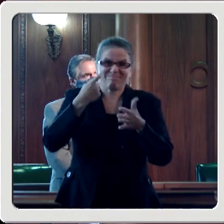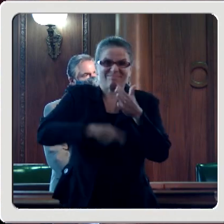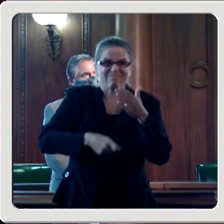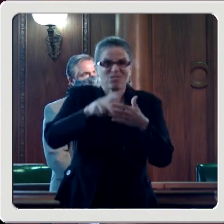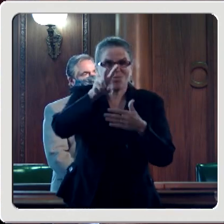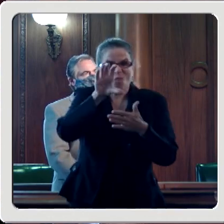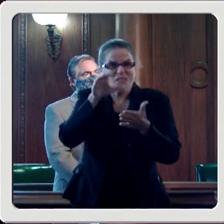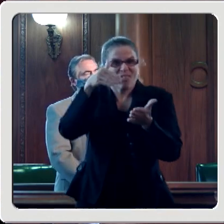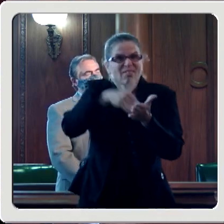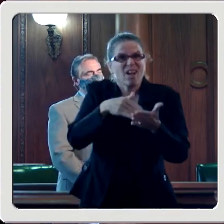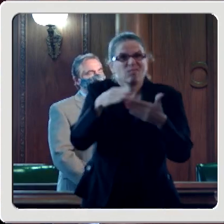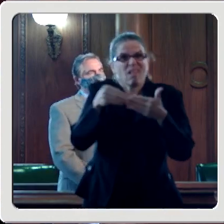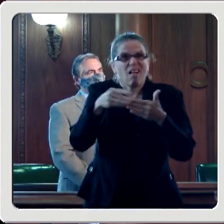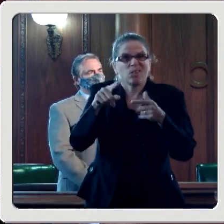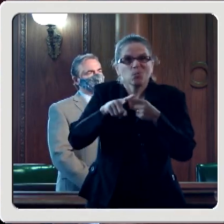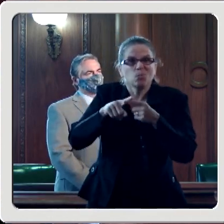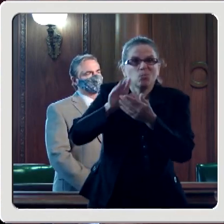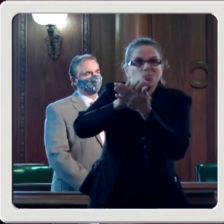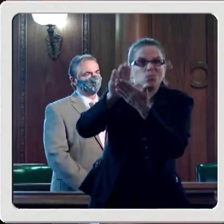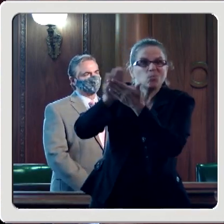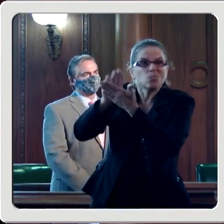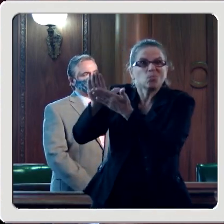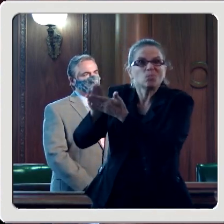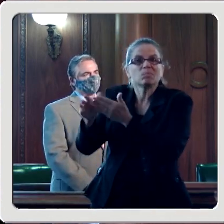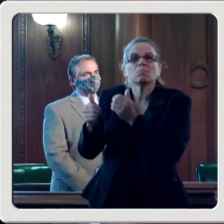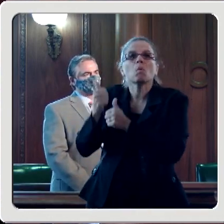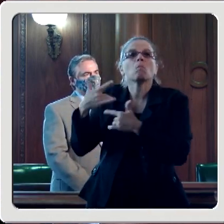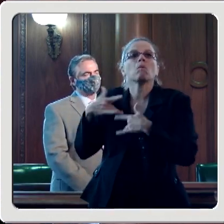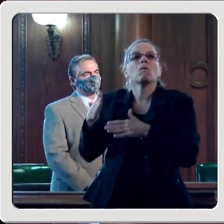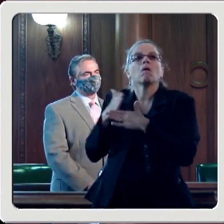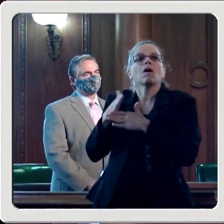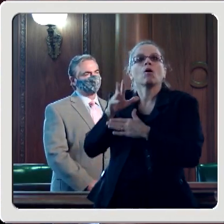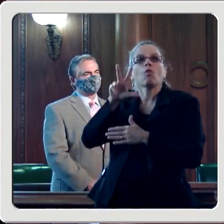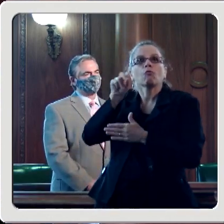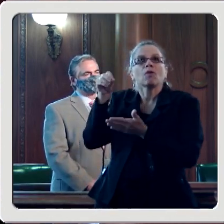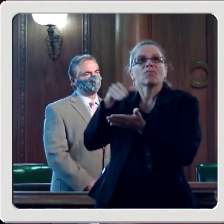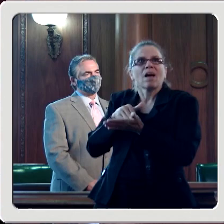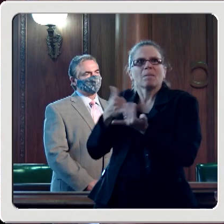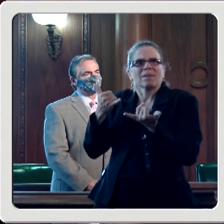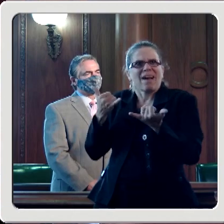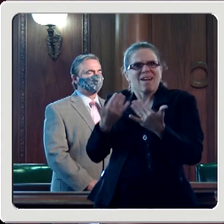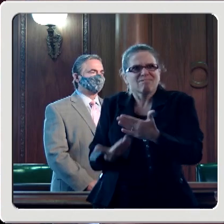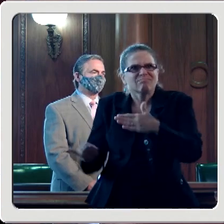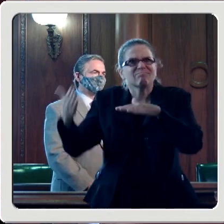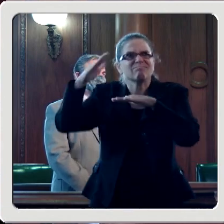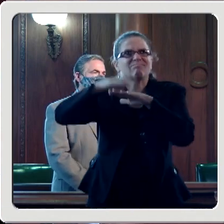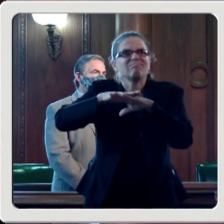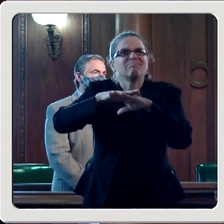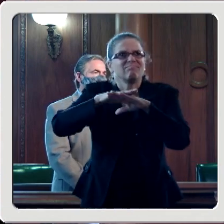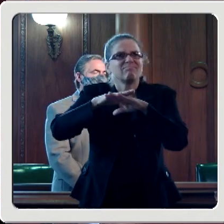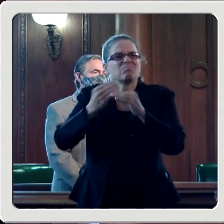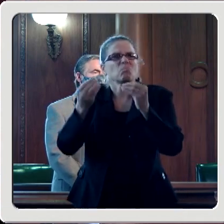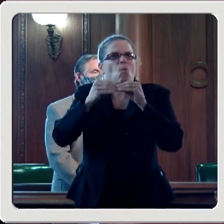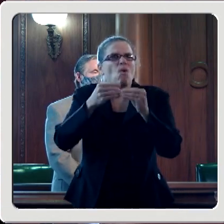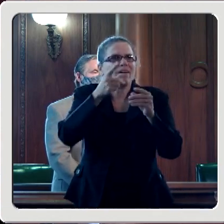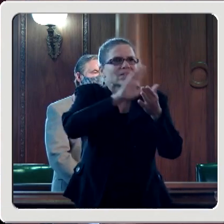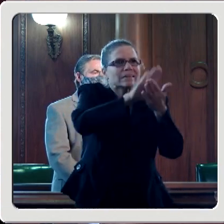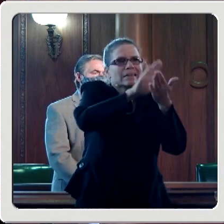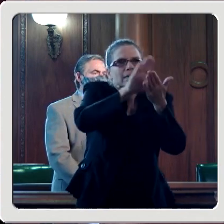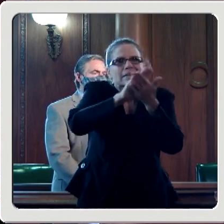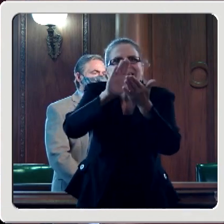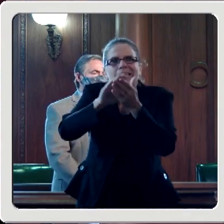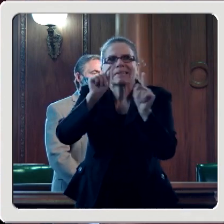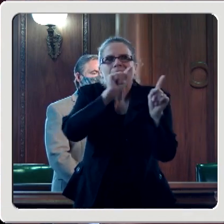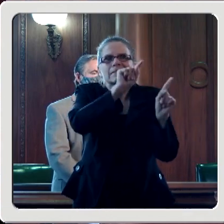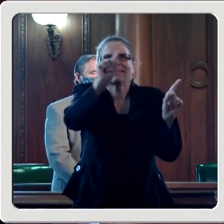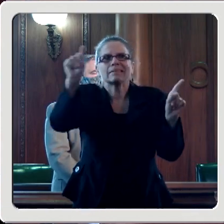they're $30,000 to $40,000, but it just shows you how widespread it was across the city. We're completing the building reviews, working with the school